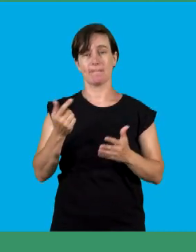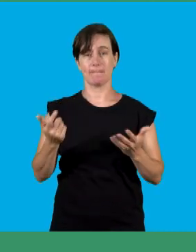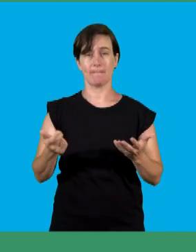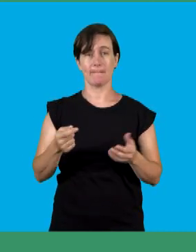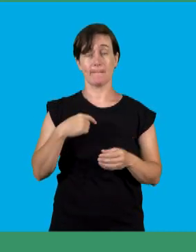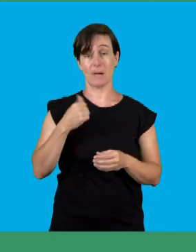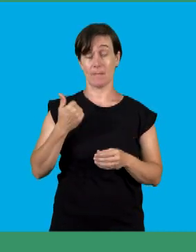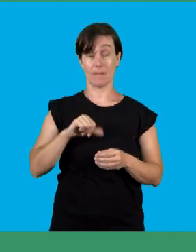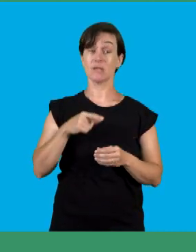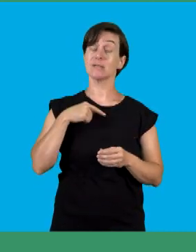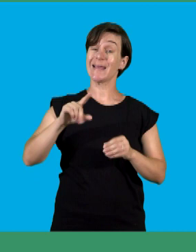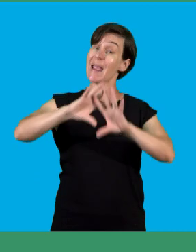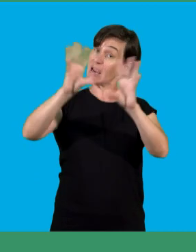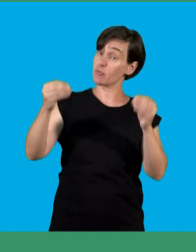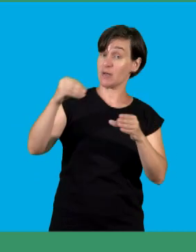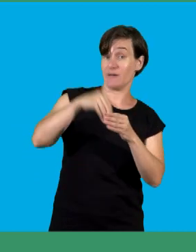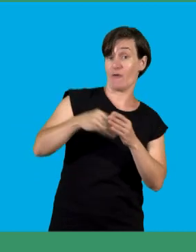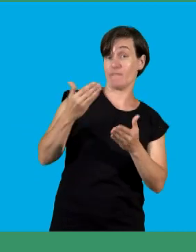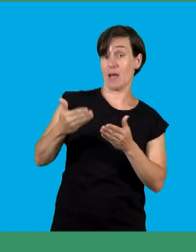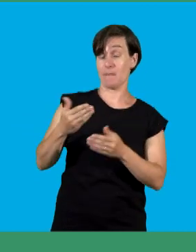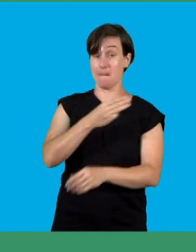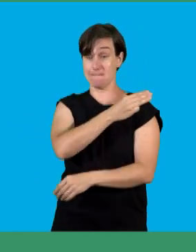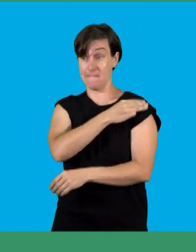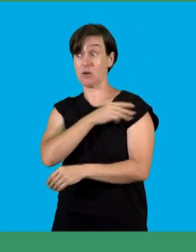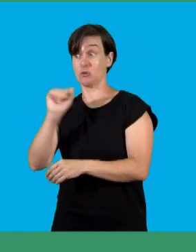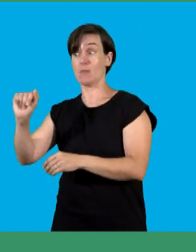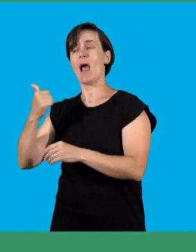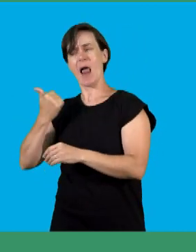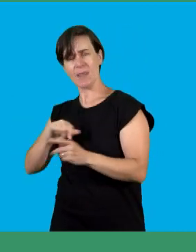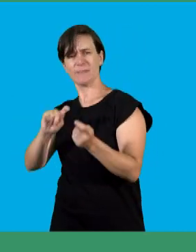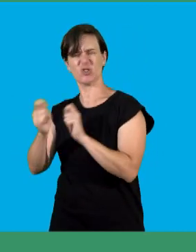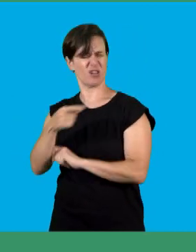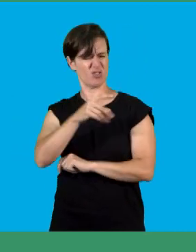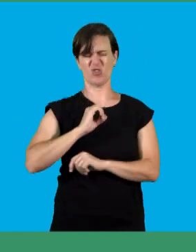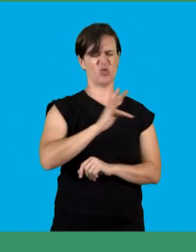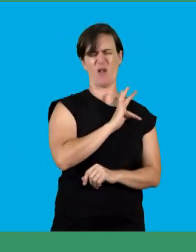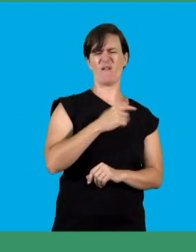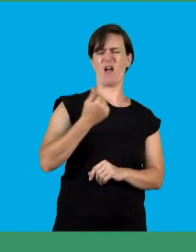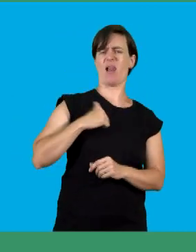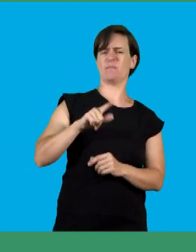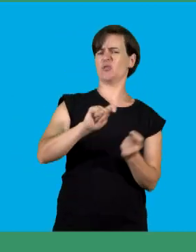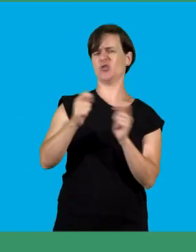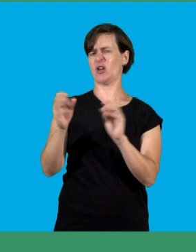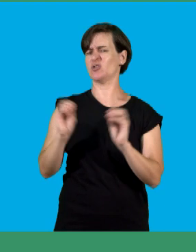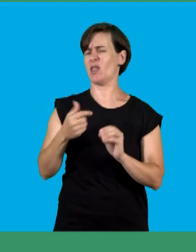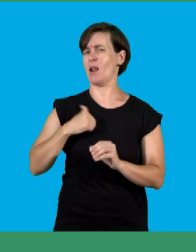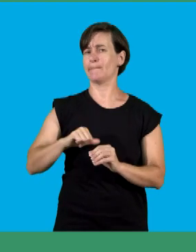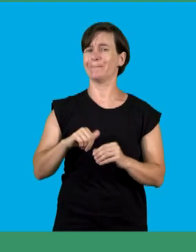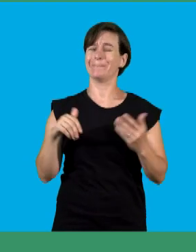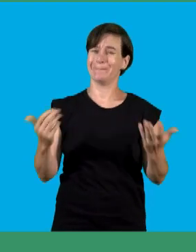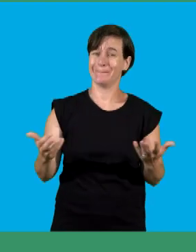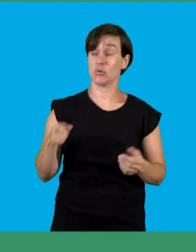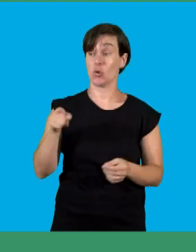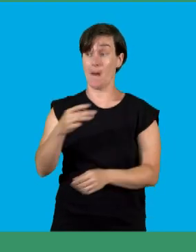people. The people who want change, it's the management, and the employees would be the ones who are against the change. So we need